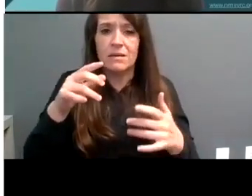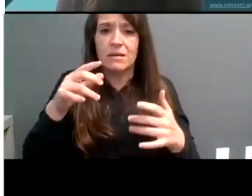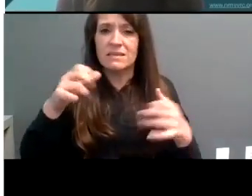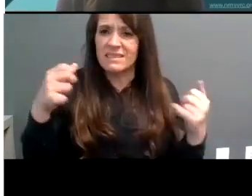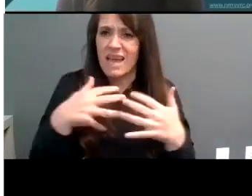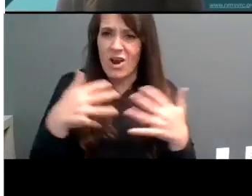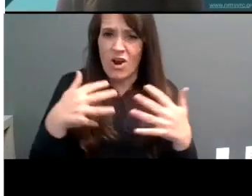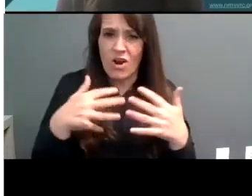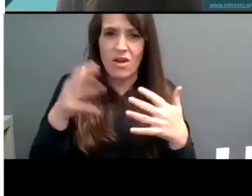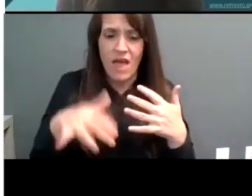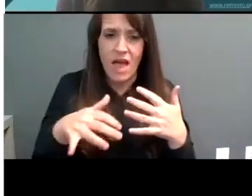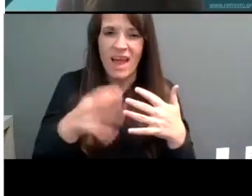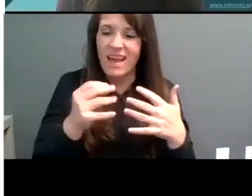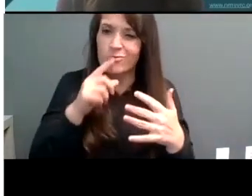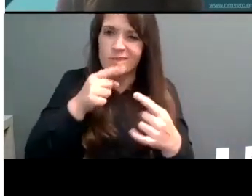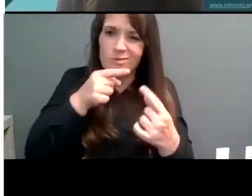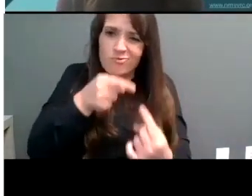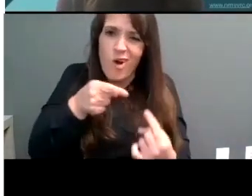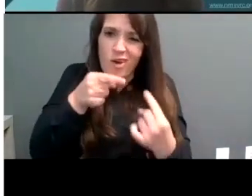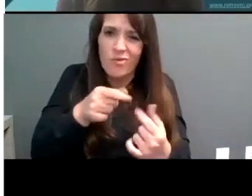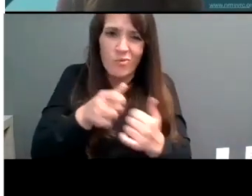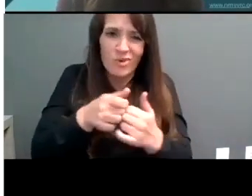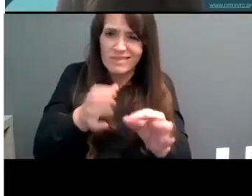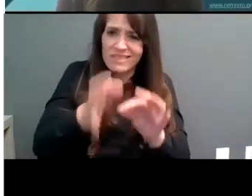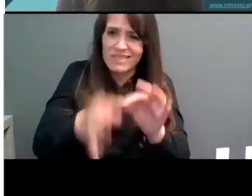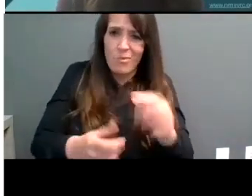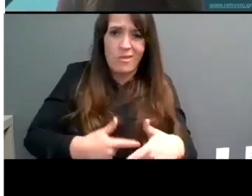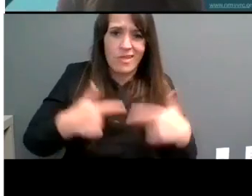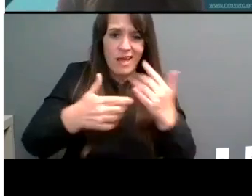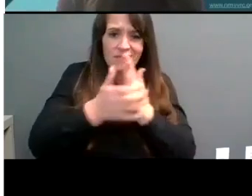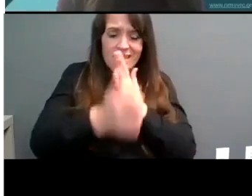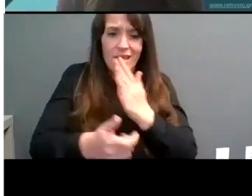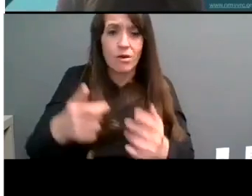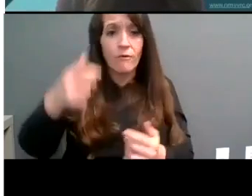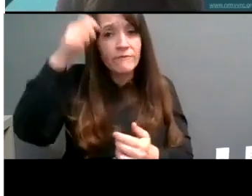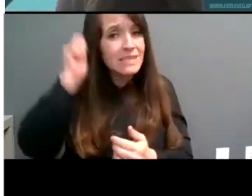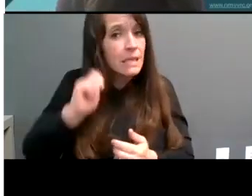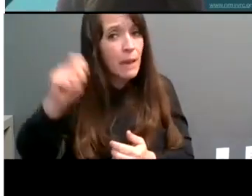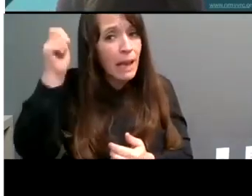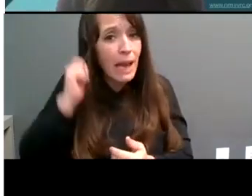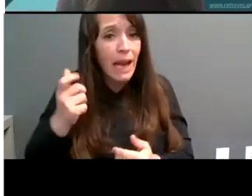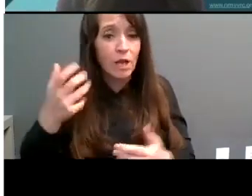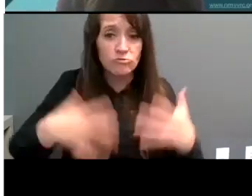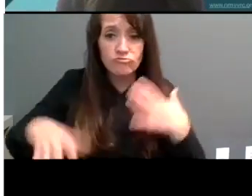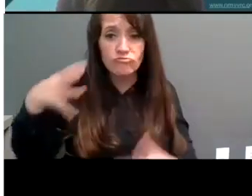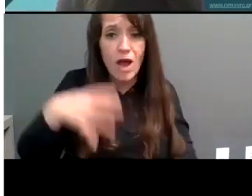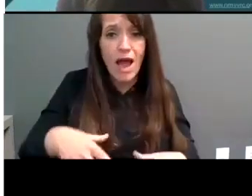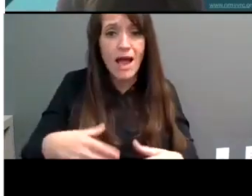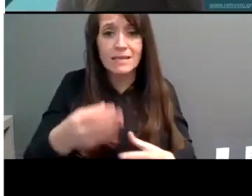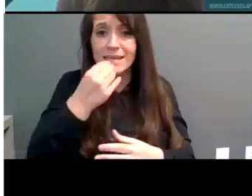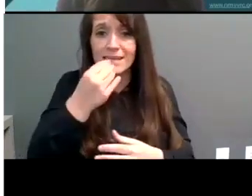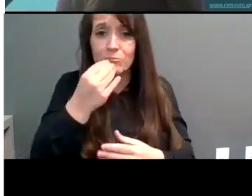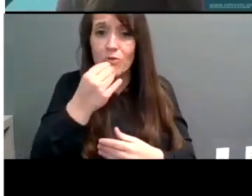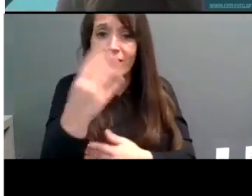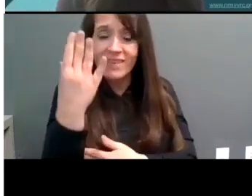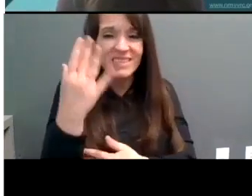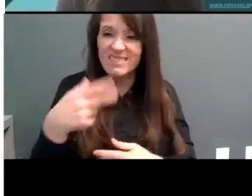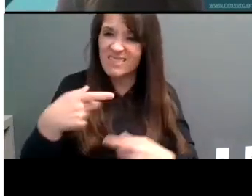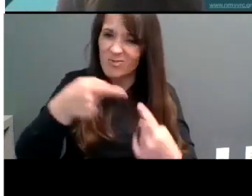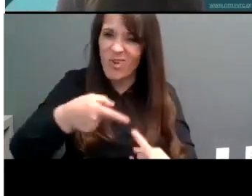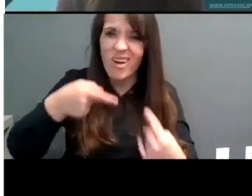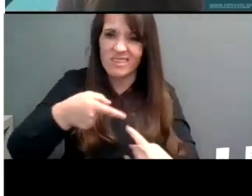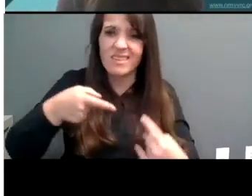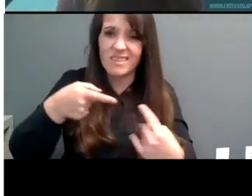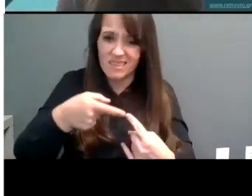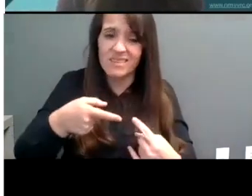the simplest of tasks, like fixing my hair, getting dressed, and making breakfast. Because Heath High School was one of the first shootings that occurred